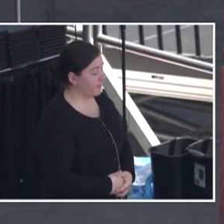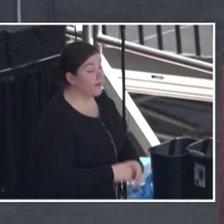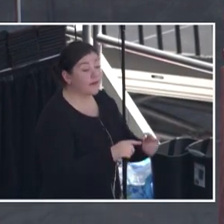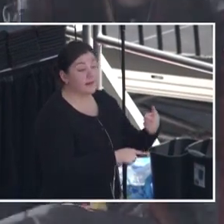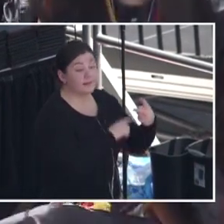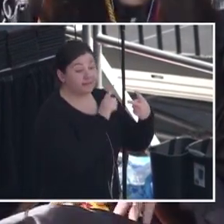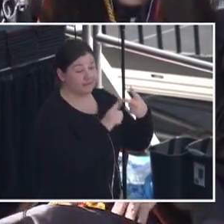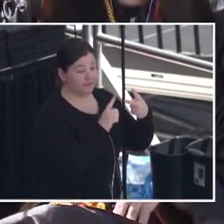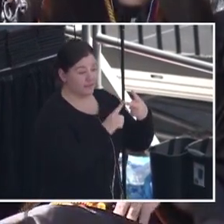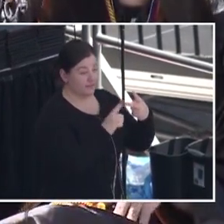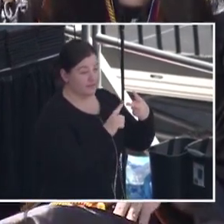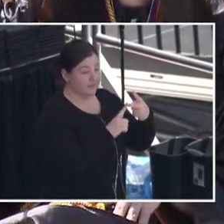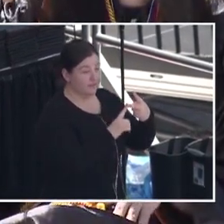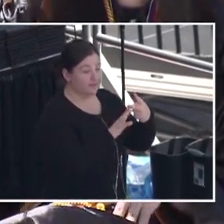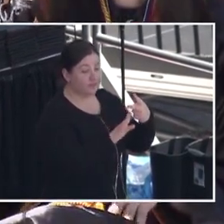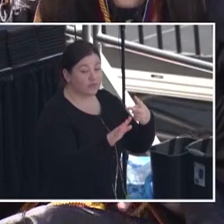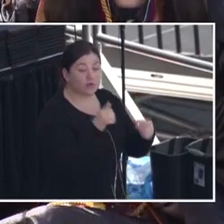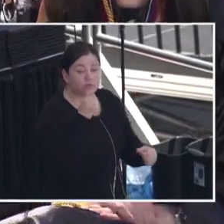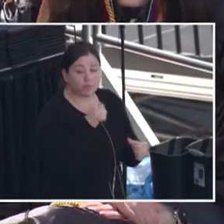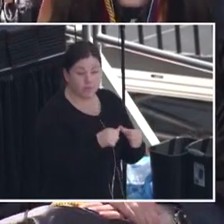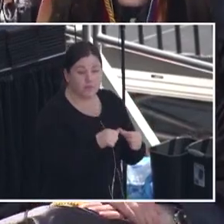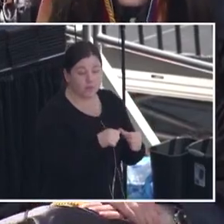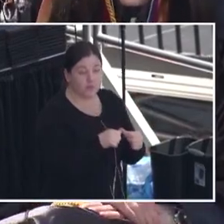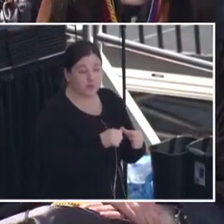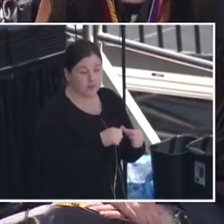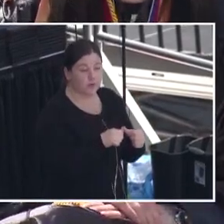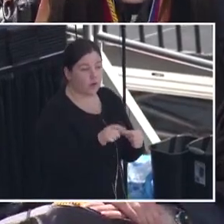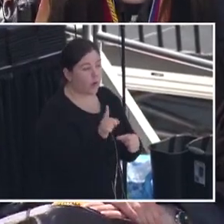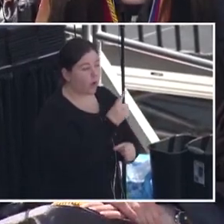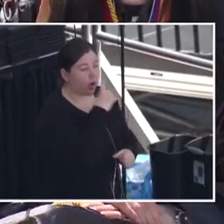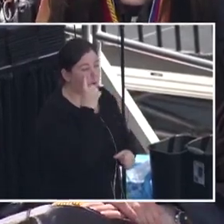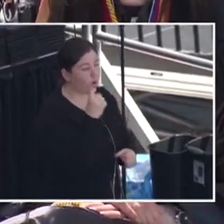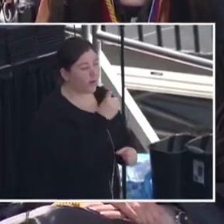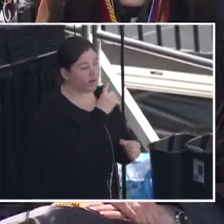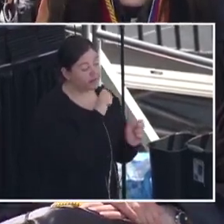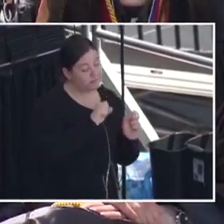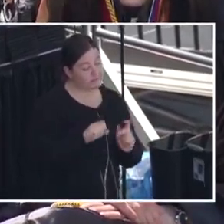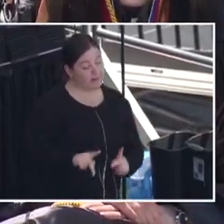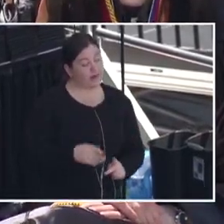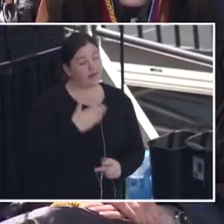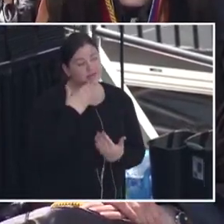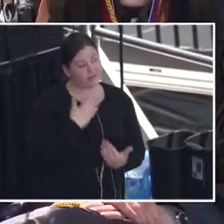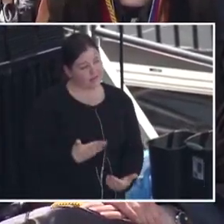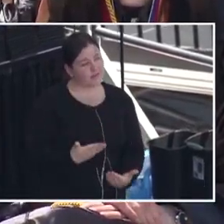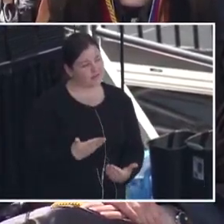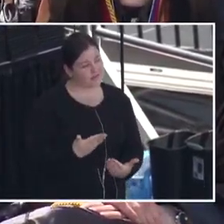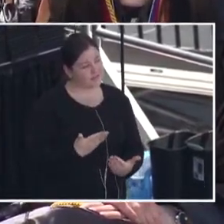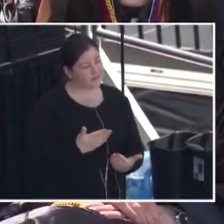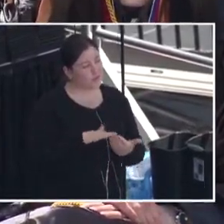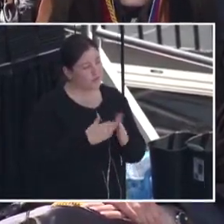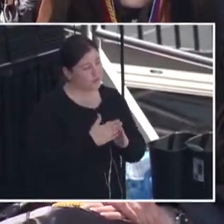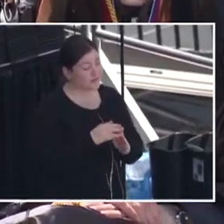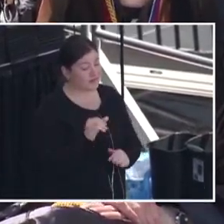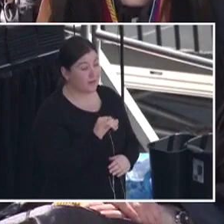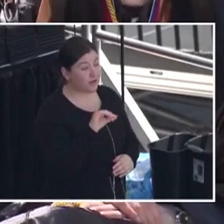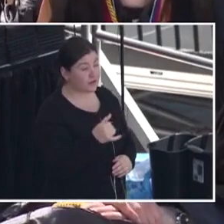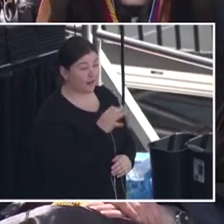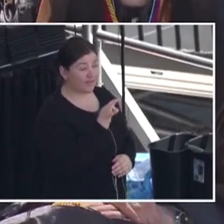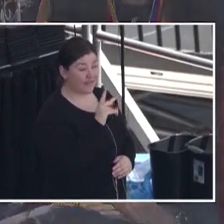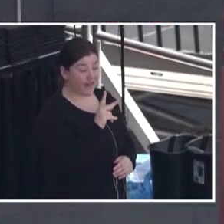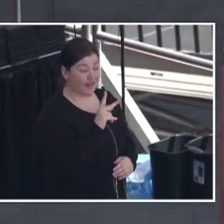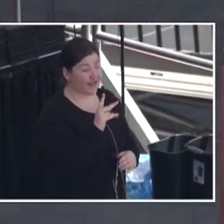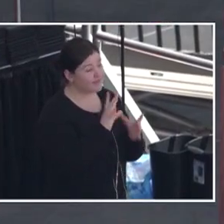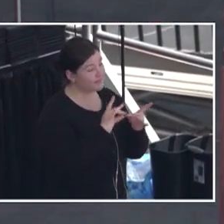Second, remember, you must always give back. Like John F. Kennedy said, my